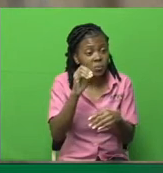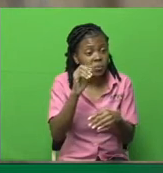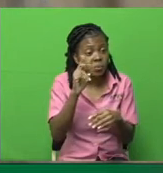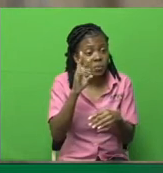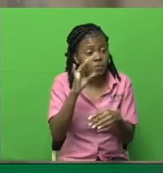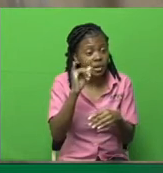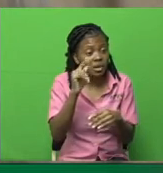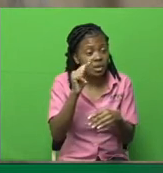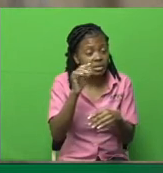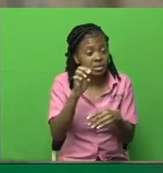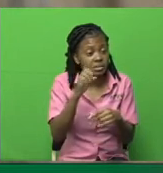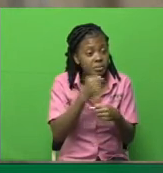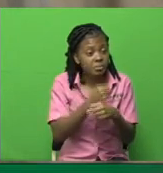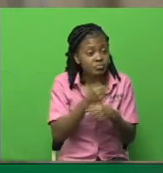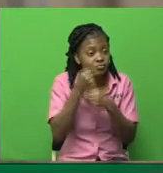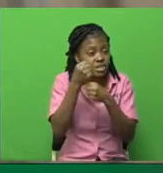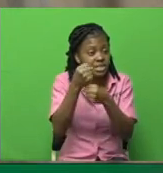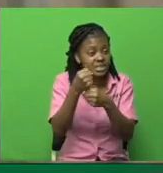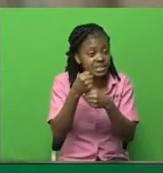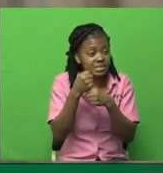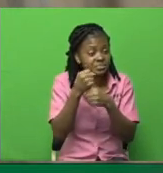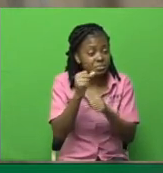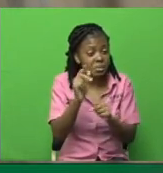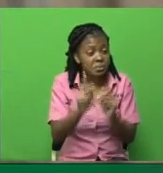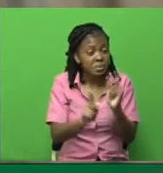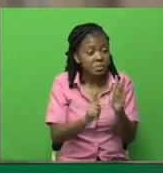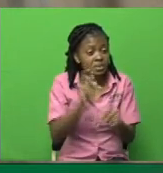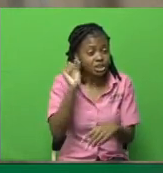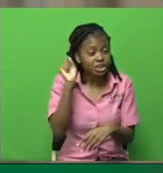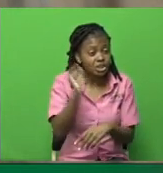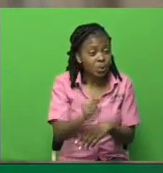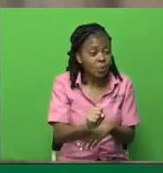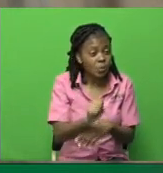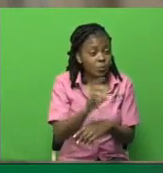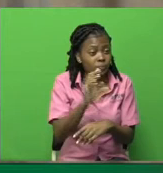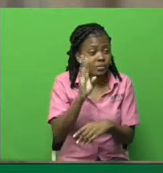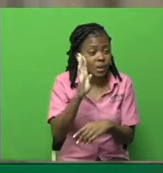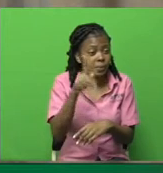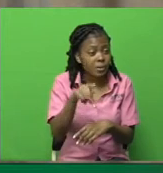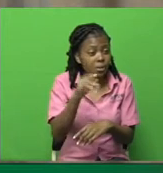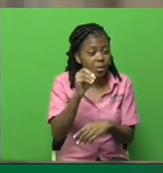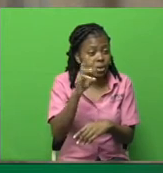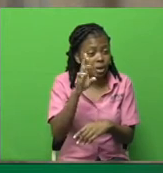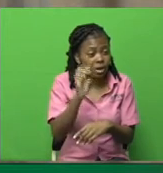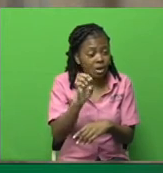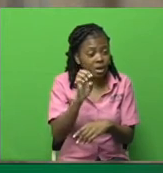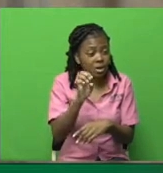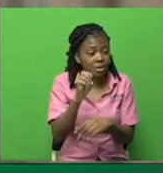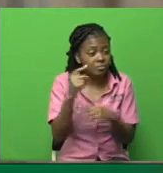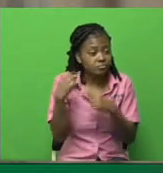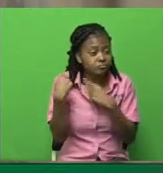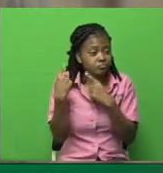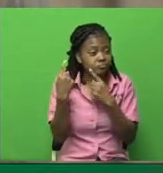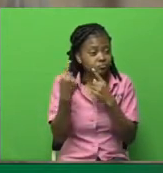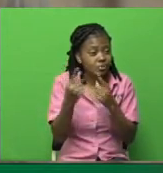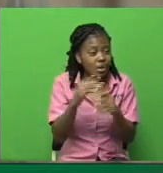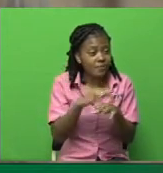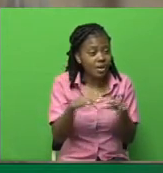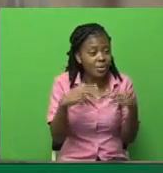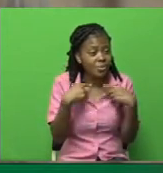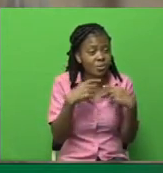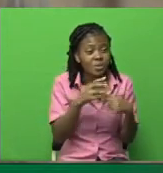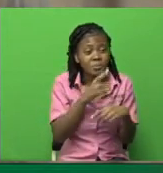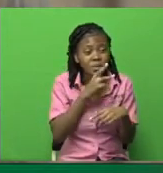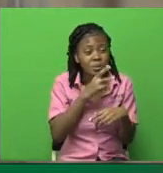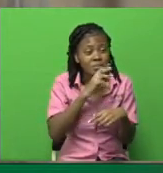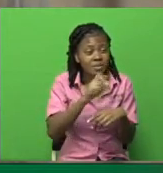for the people in barakpo who has had not a drop of pipe on water since last month our poor aging infrastructure continues to be